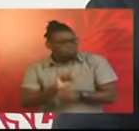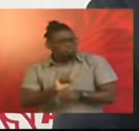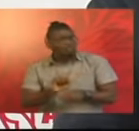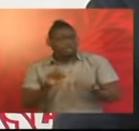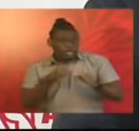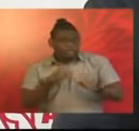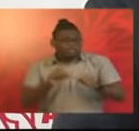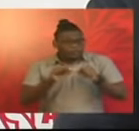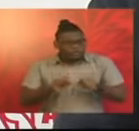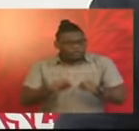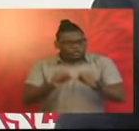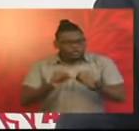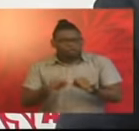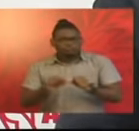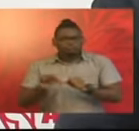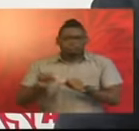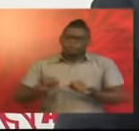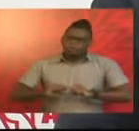and sagacity.